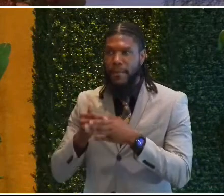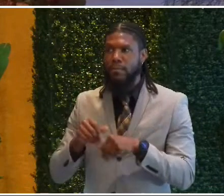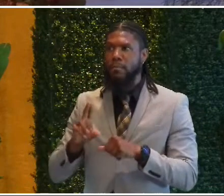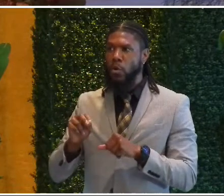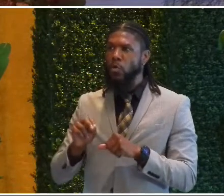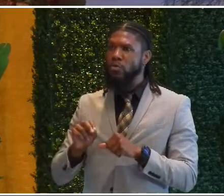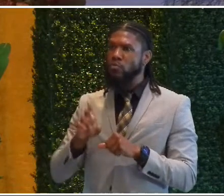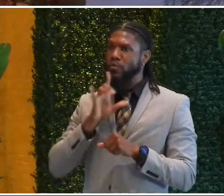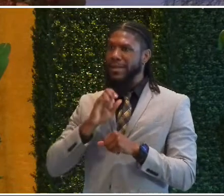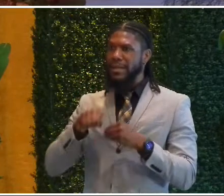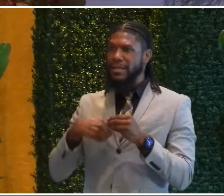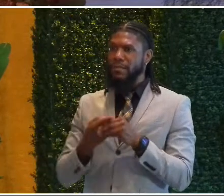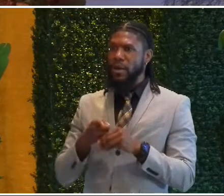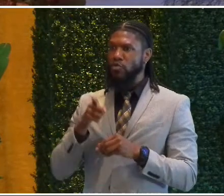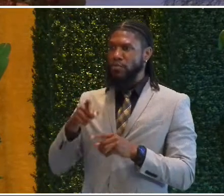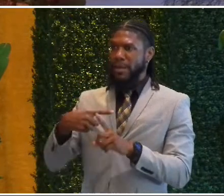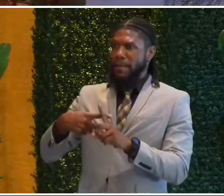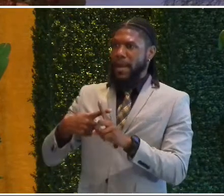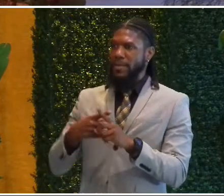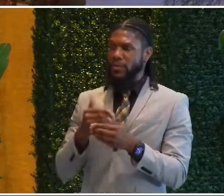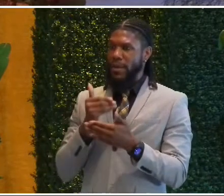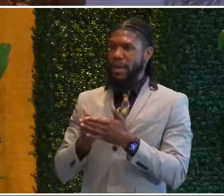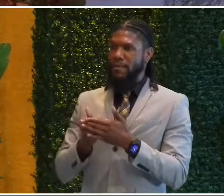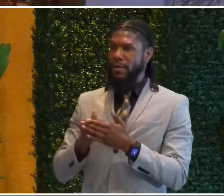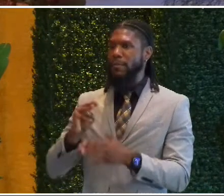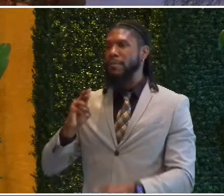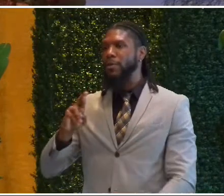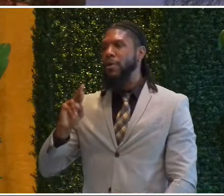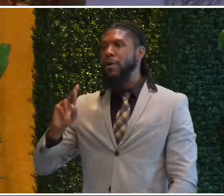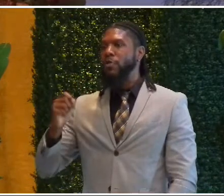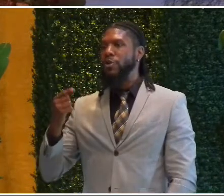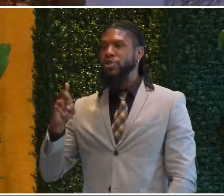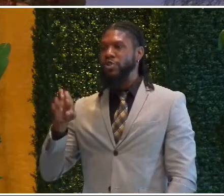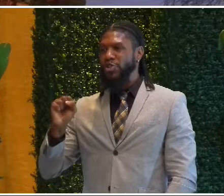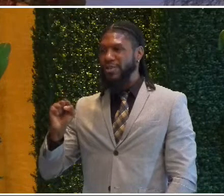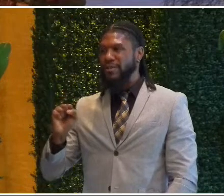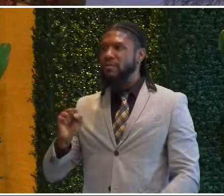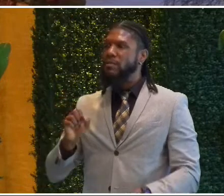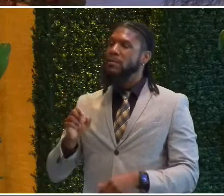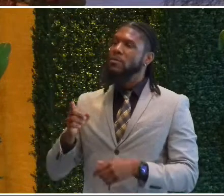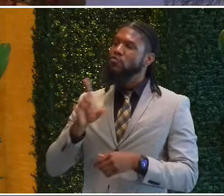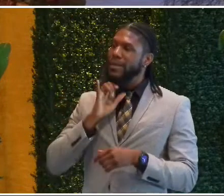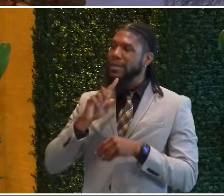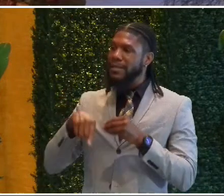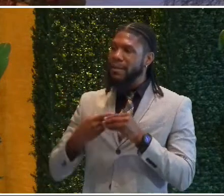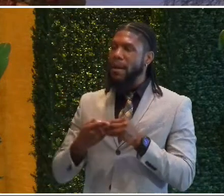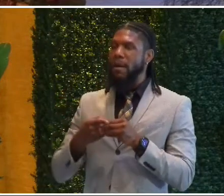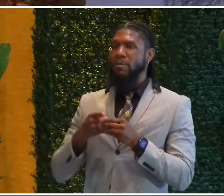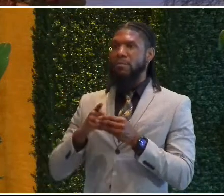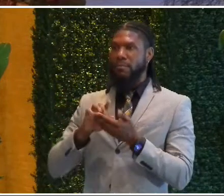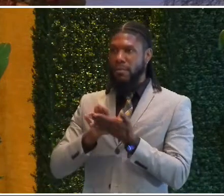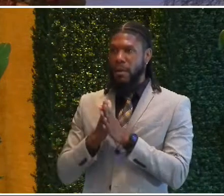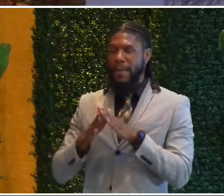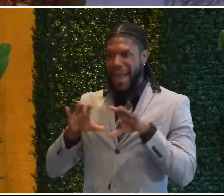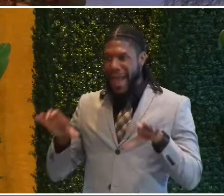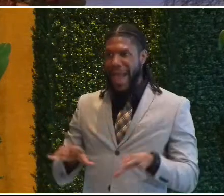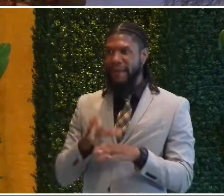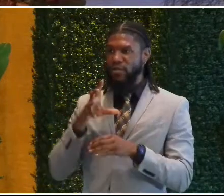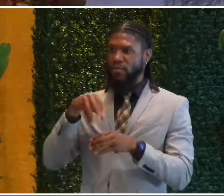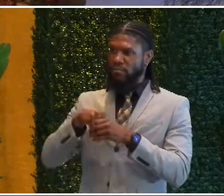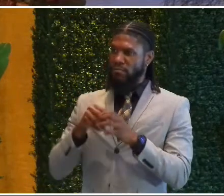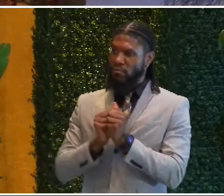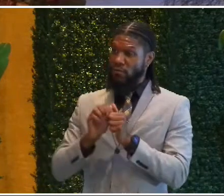to quote Mr. Rogers. It is being an active participant in your community, whether things affect you